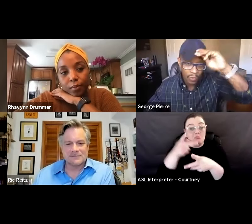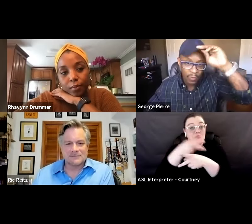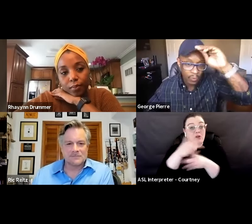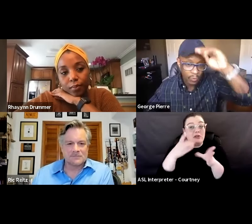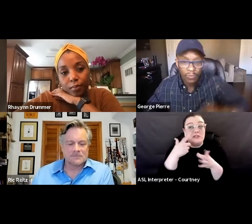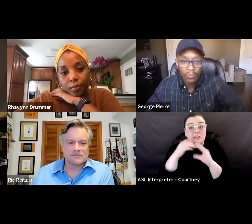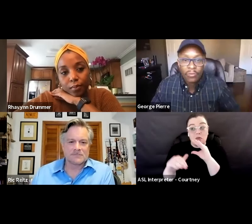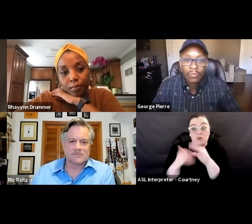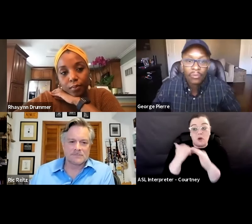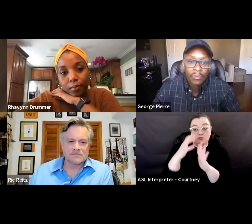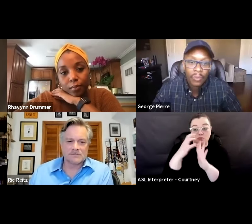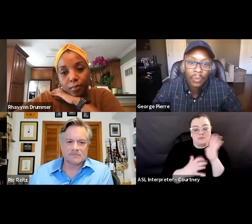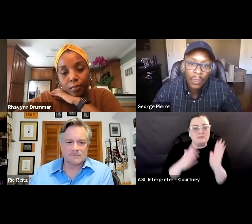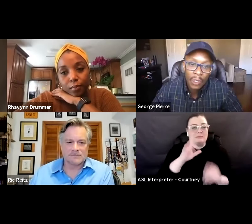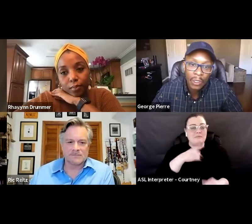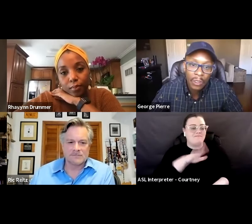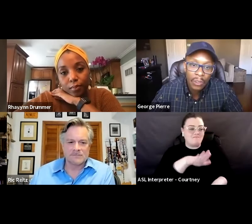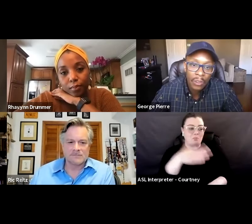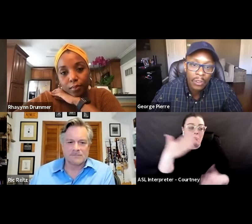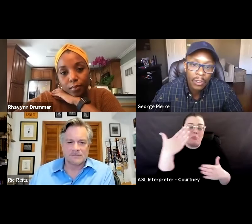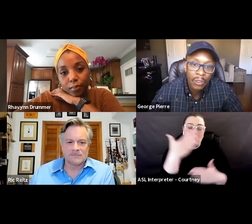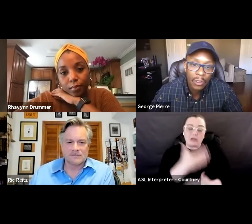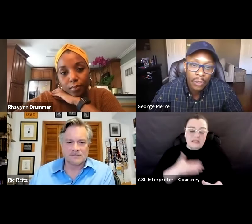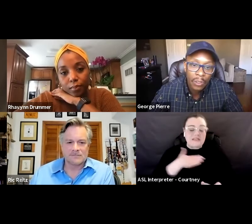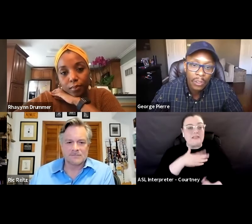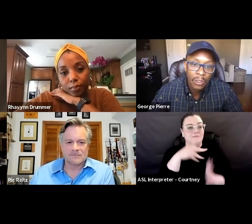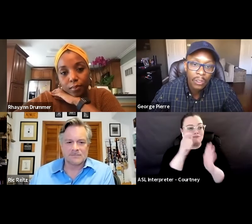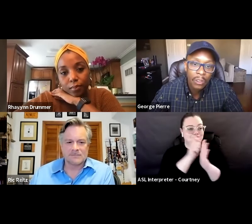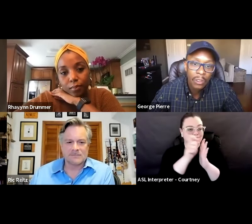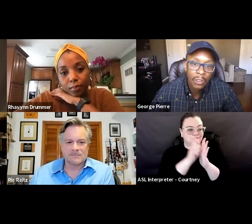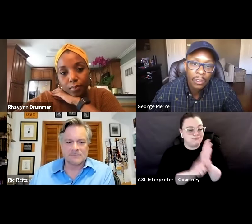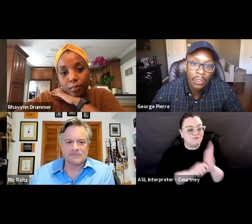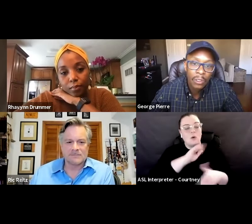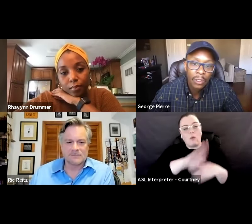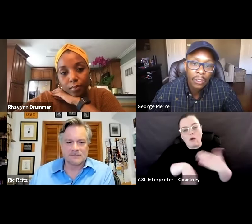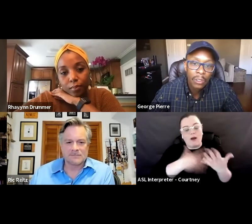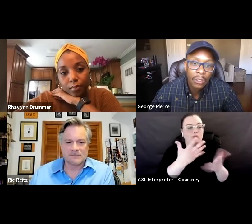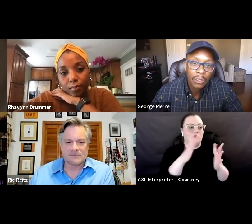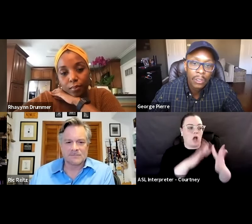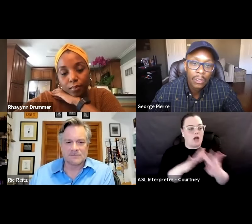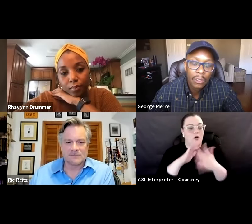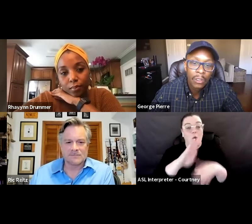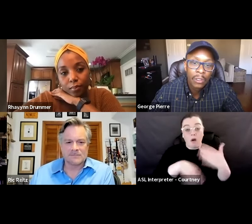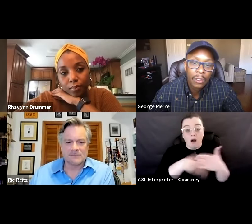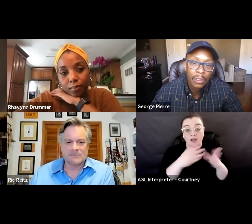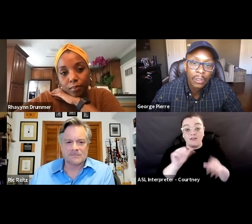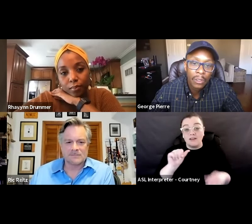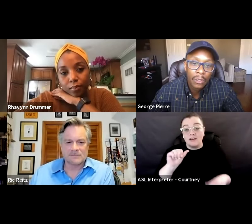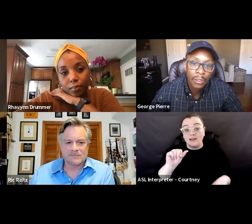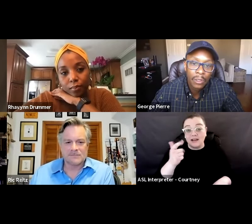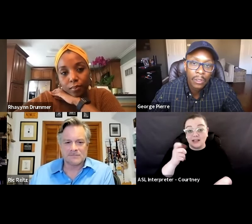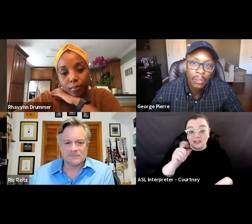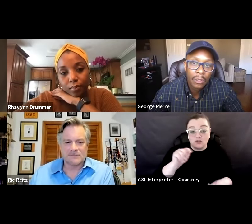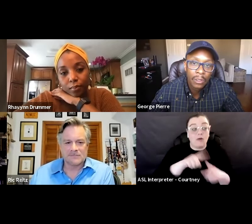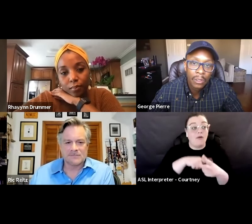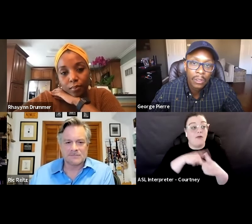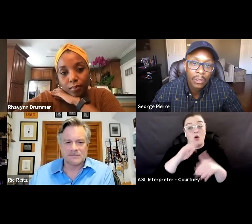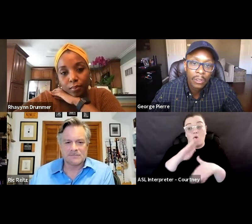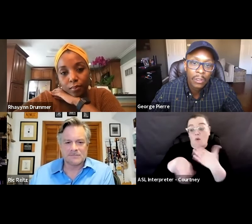saying, would you please write all of the agents again and all of the actors again that we've booked for these first